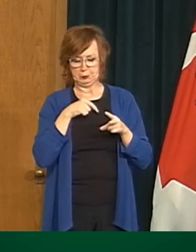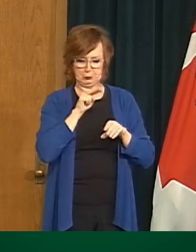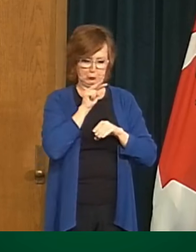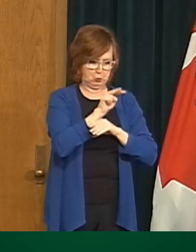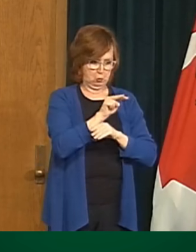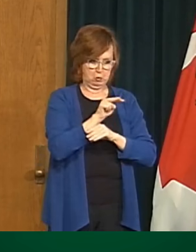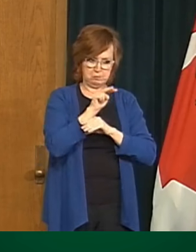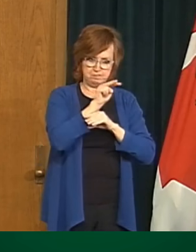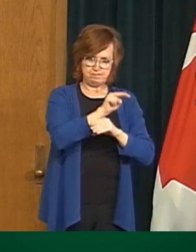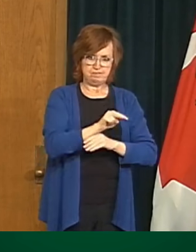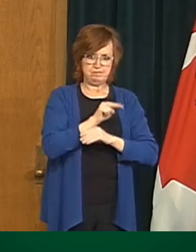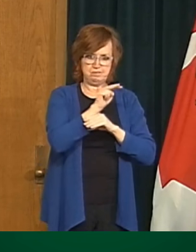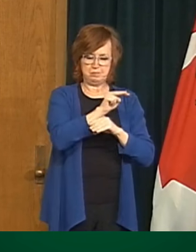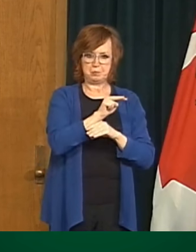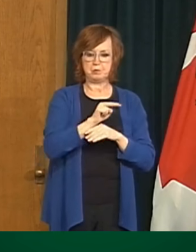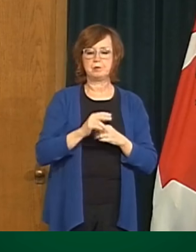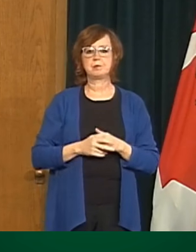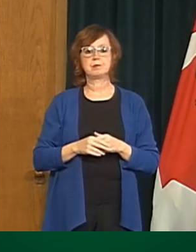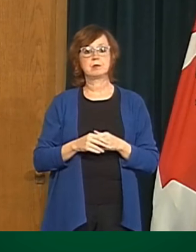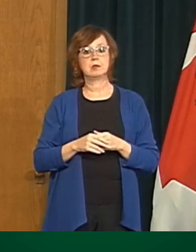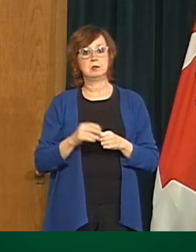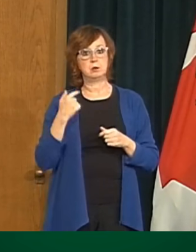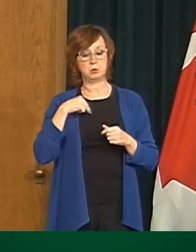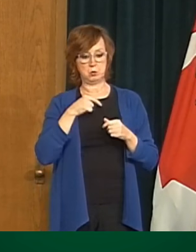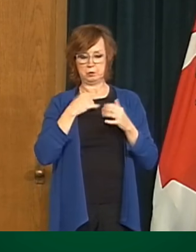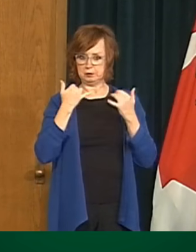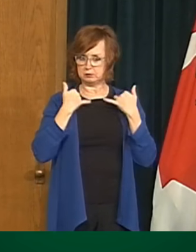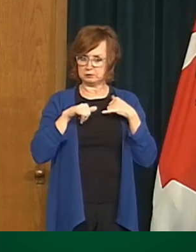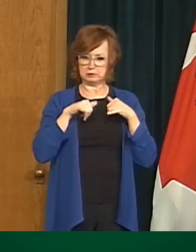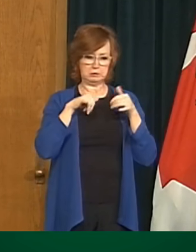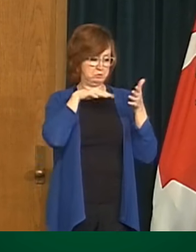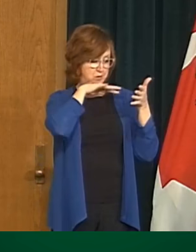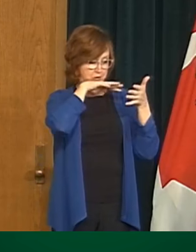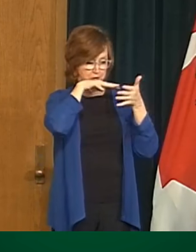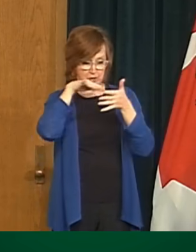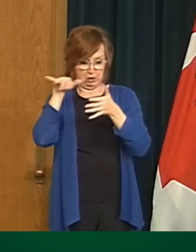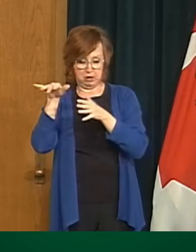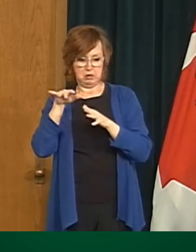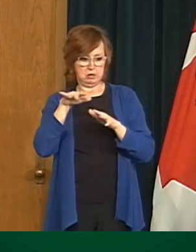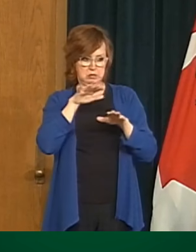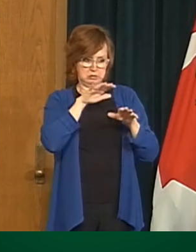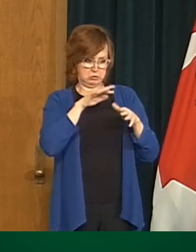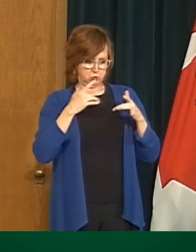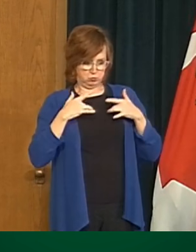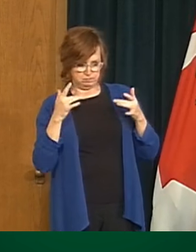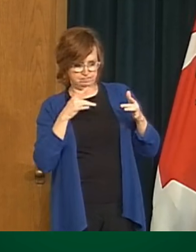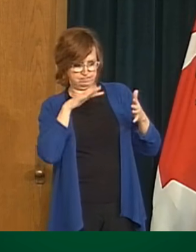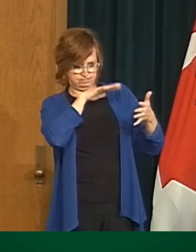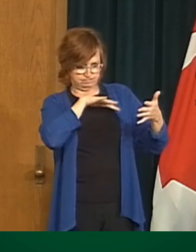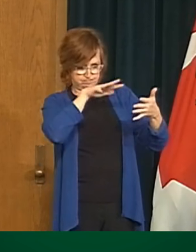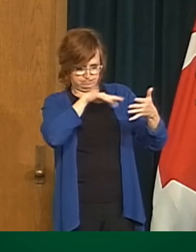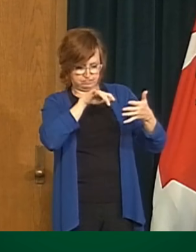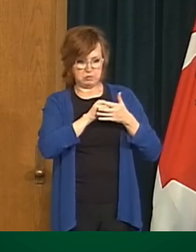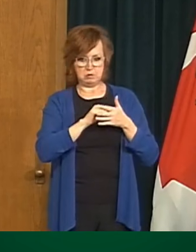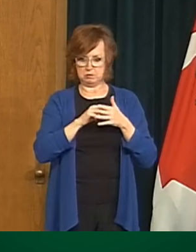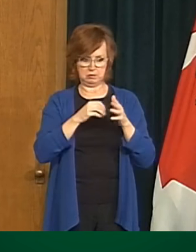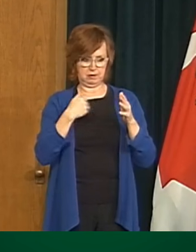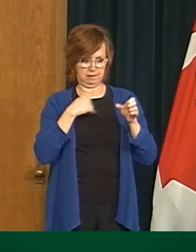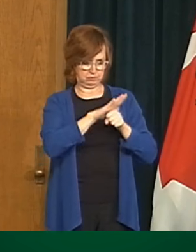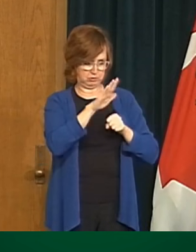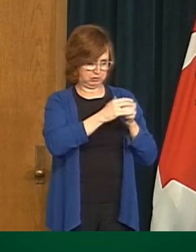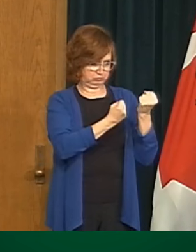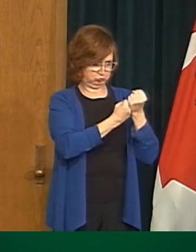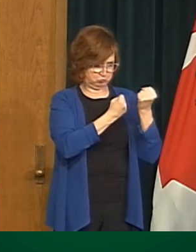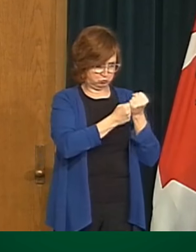province. And we continue to monitor the situation to ensure that the necessary supports are in place to provide residents in the